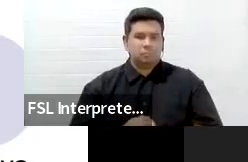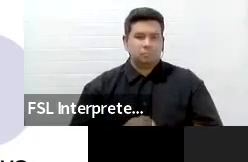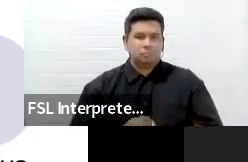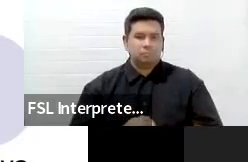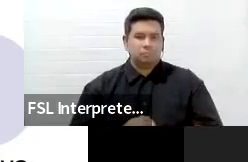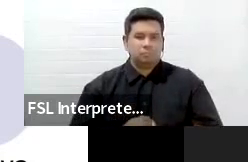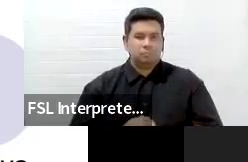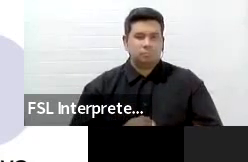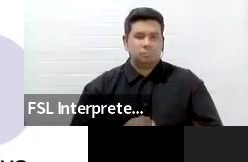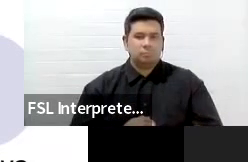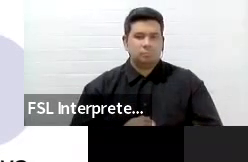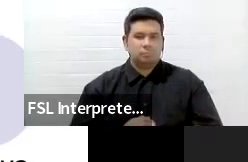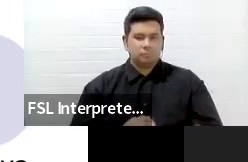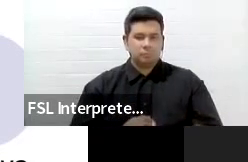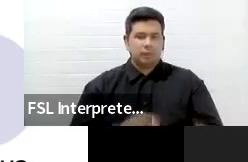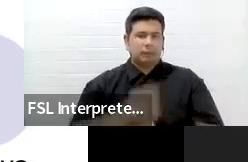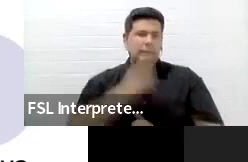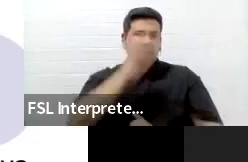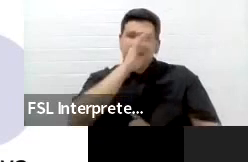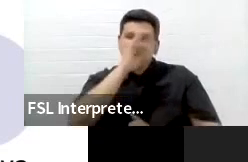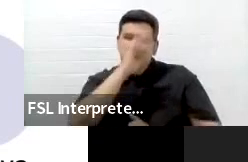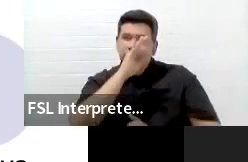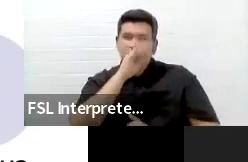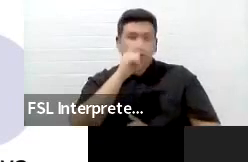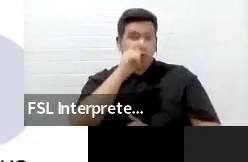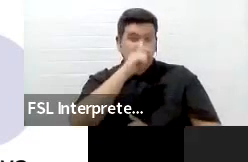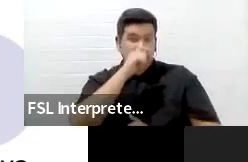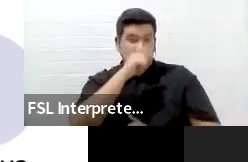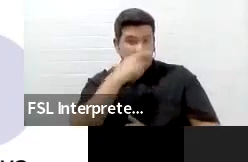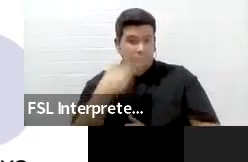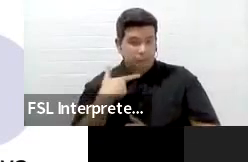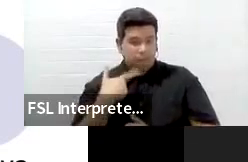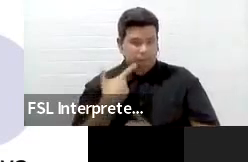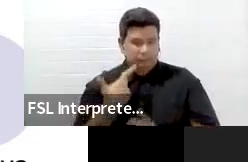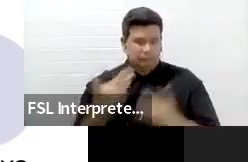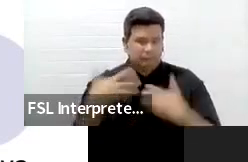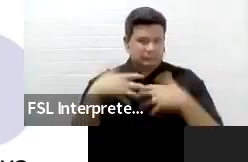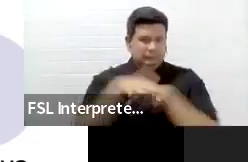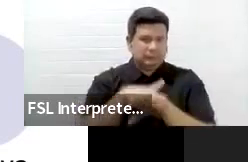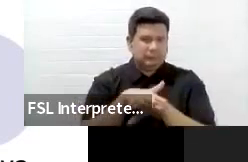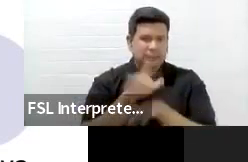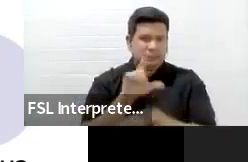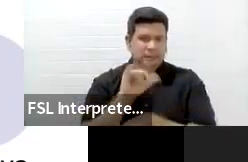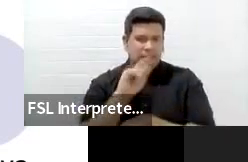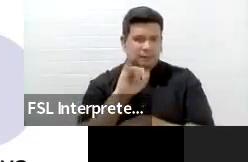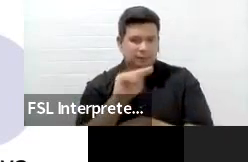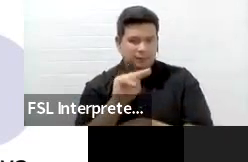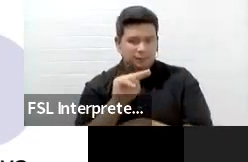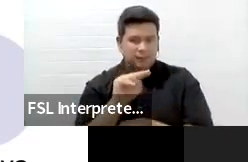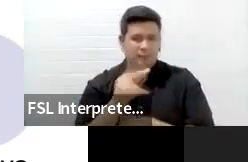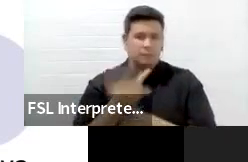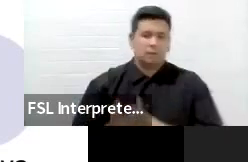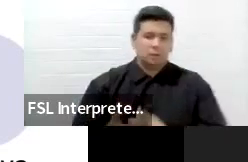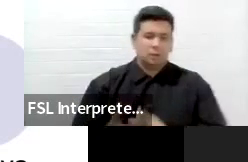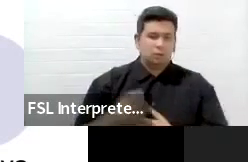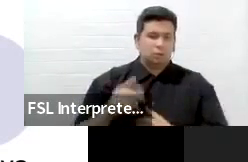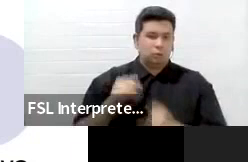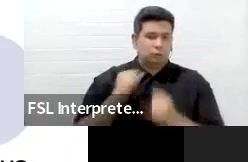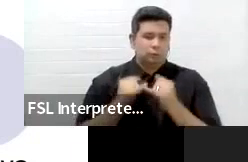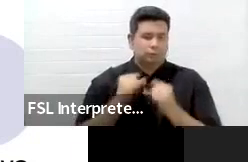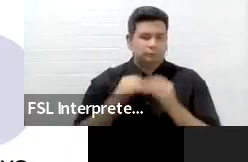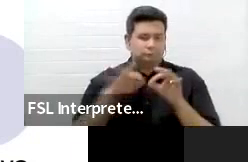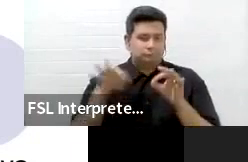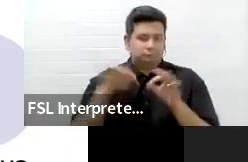It's always not only exclusively against the pandemic, but also against poverty and for